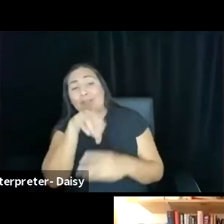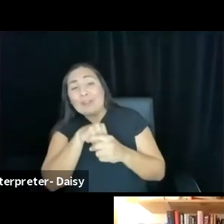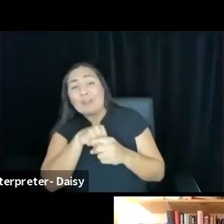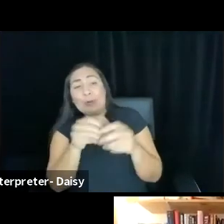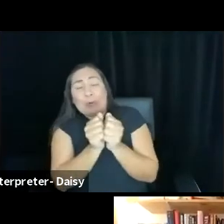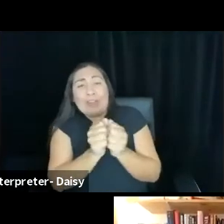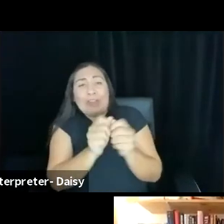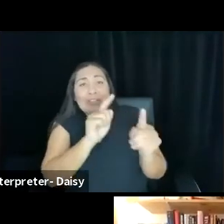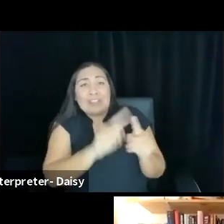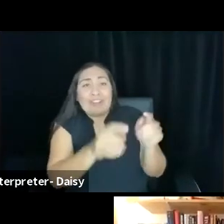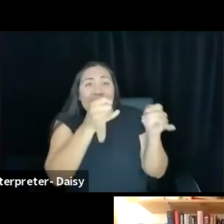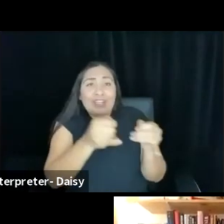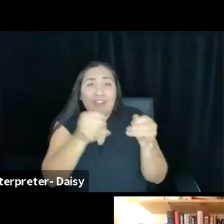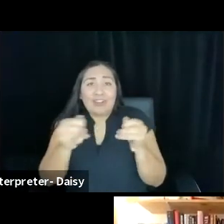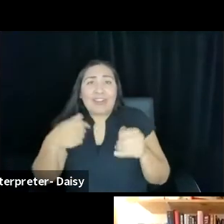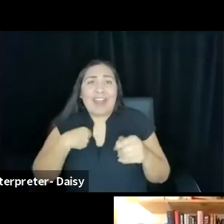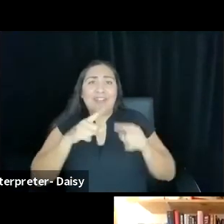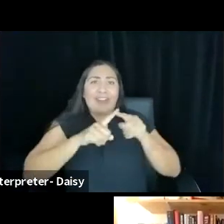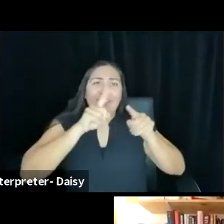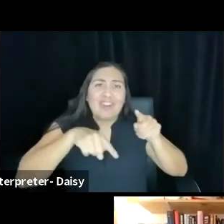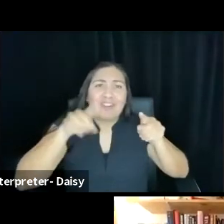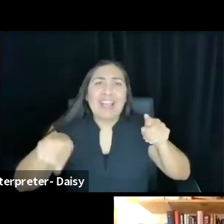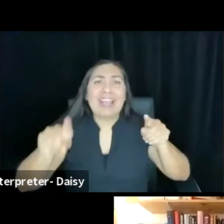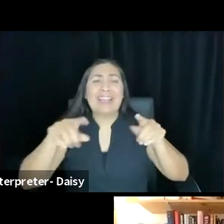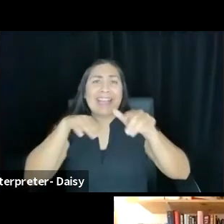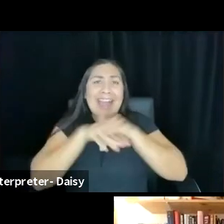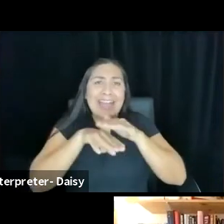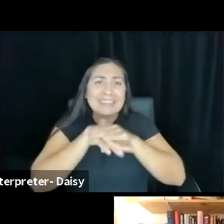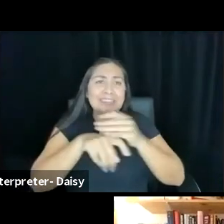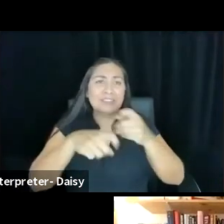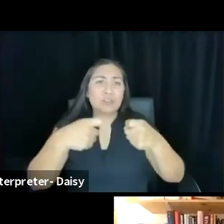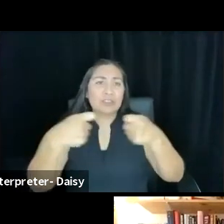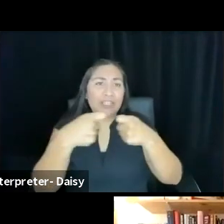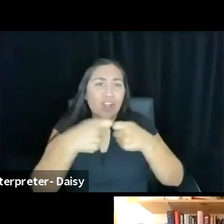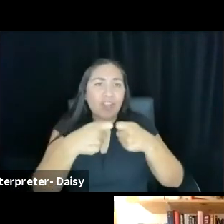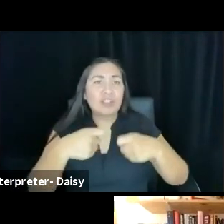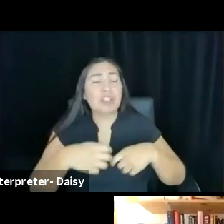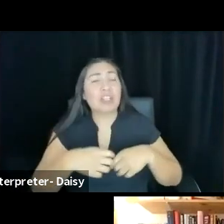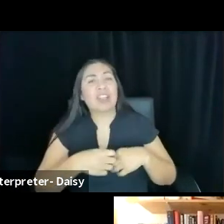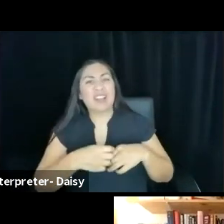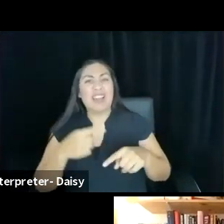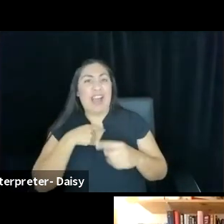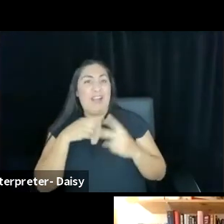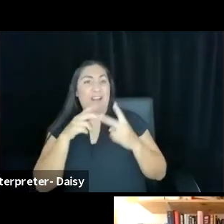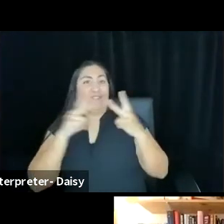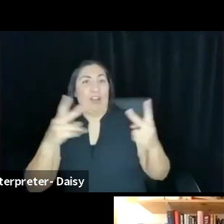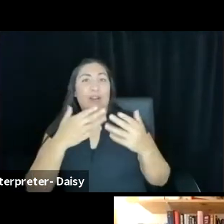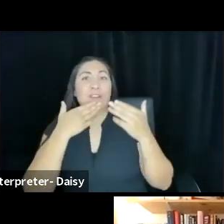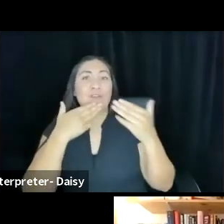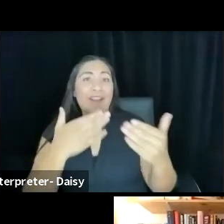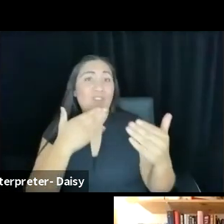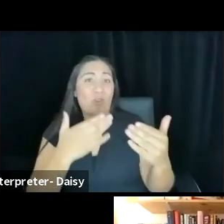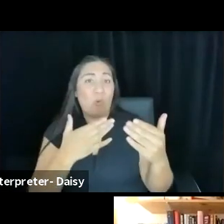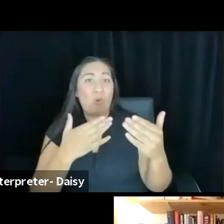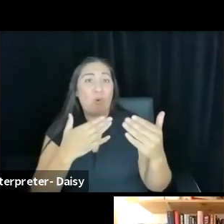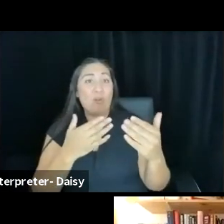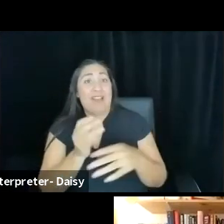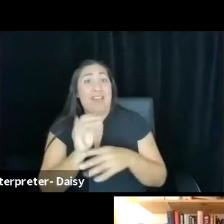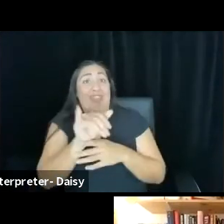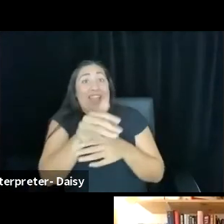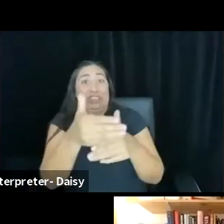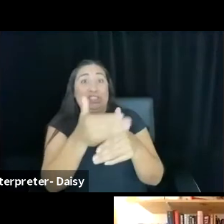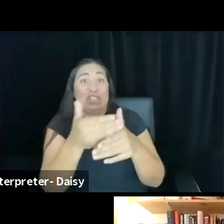of access to technology. Which I was very grateful that was shared at the